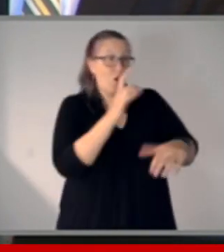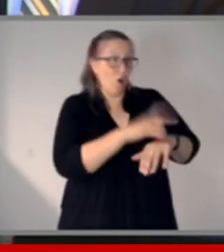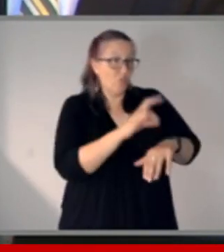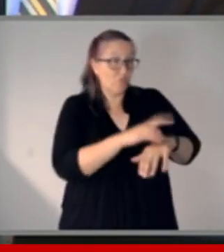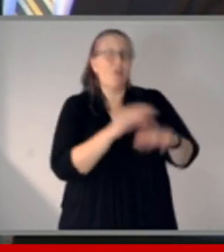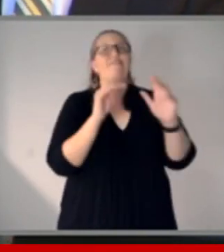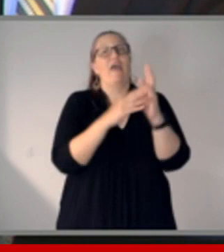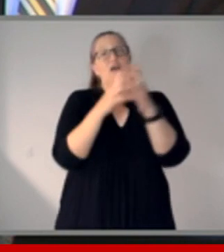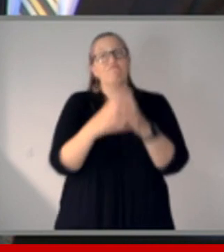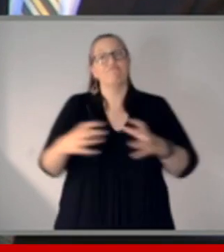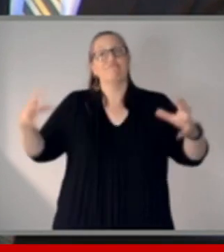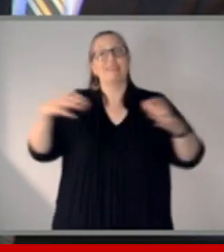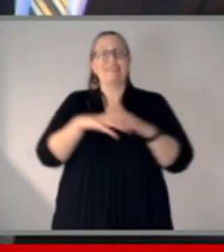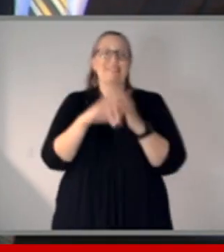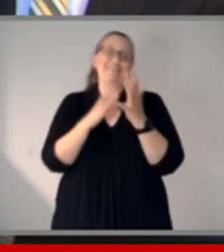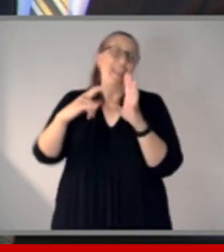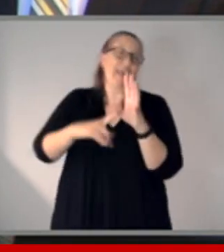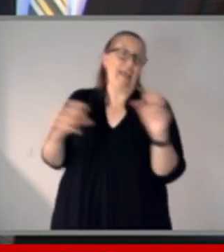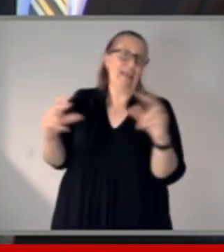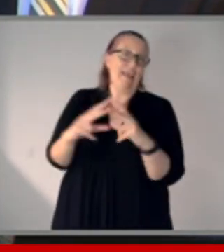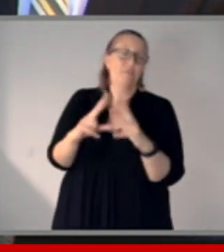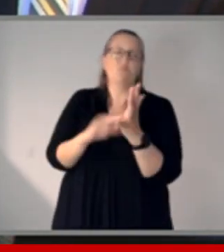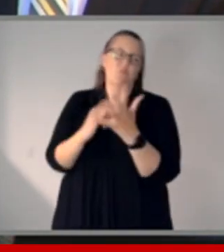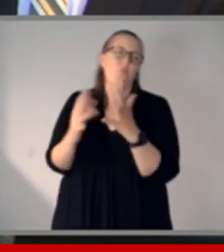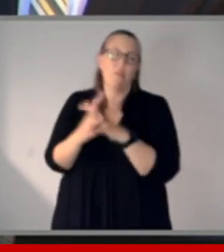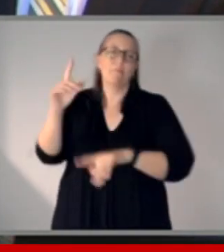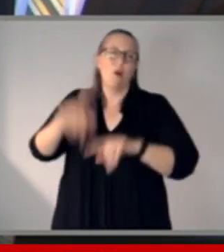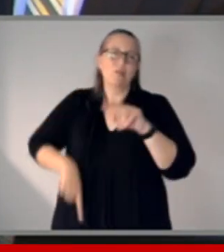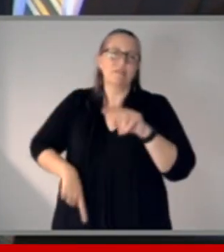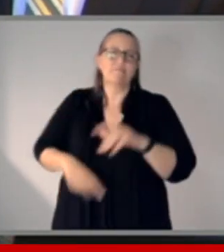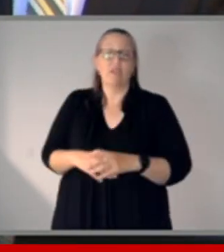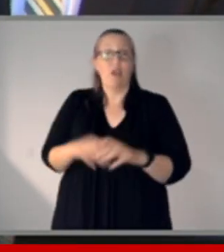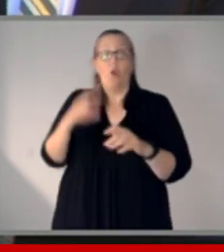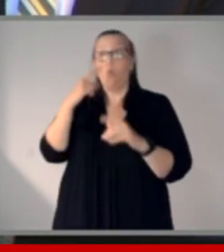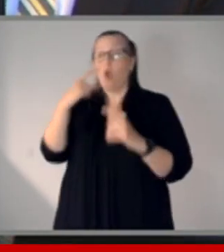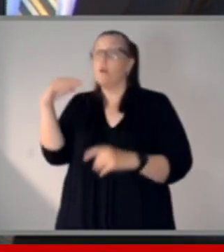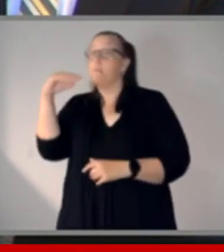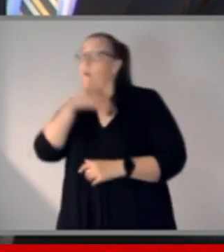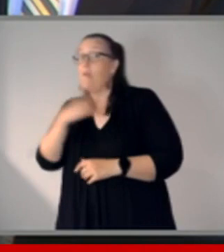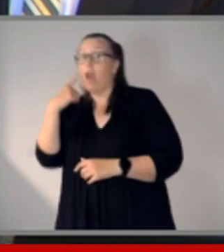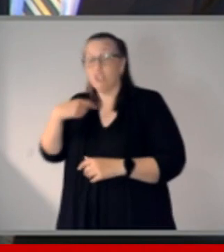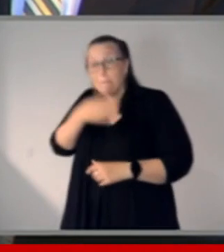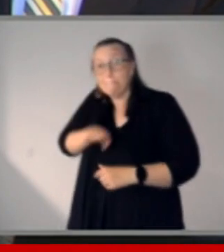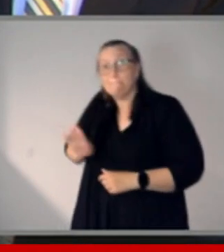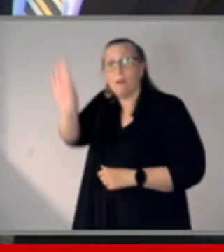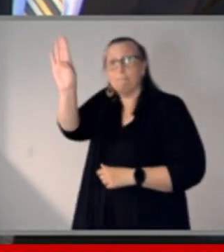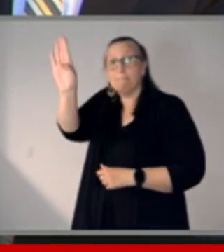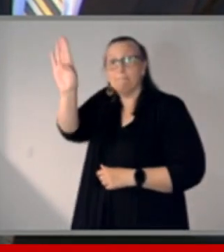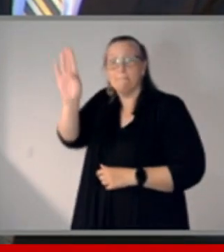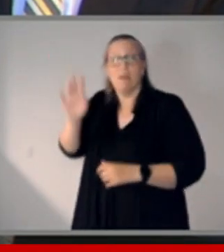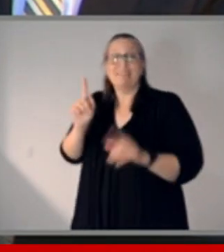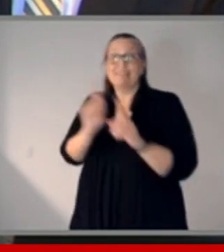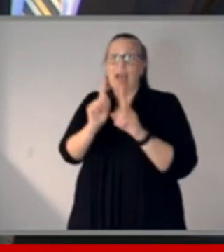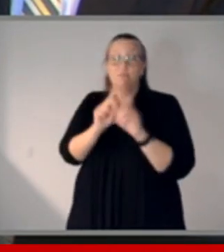that number mostly in New South Wales, which is following a very similar trajectory to the situation